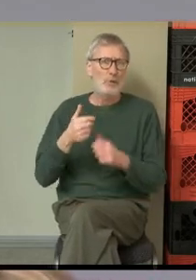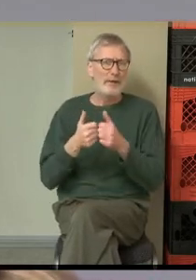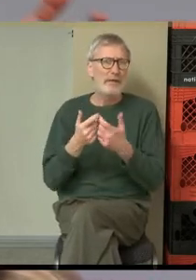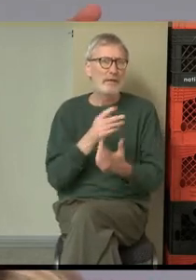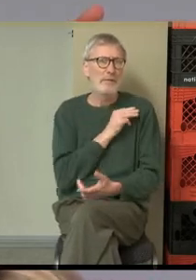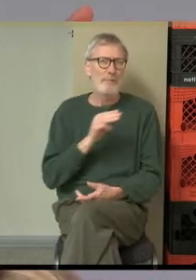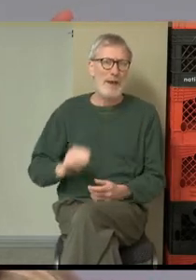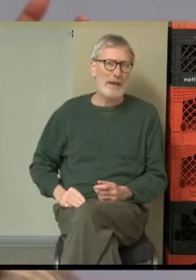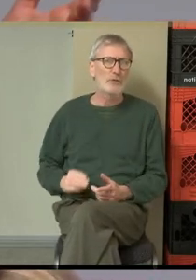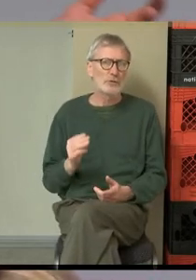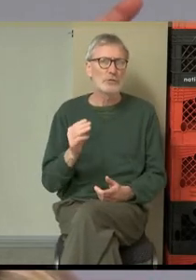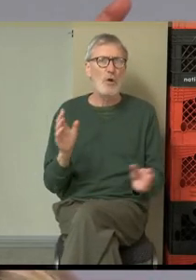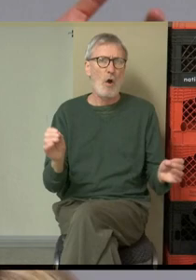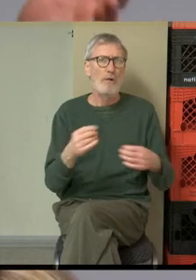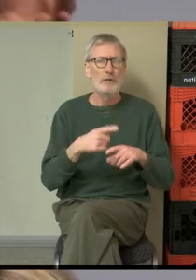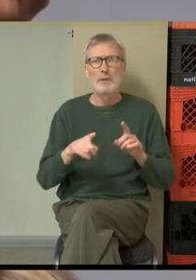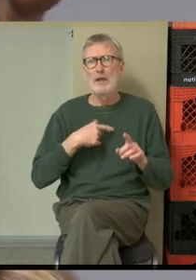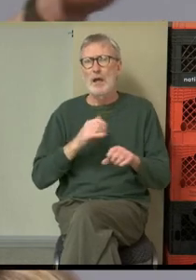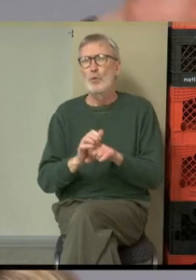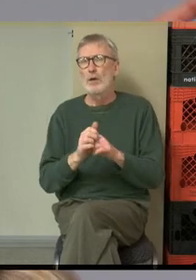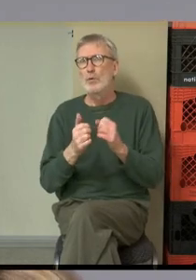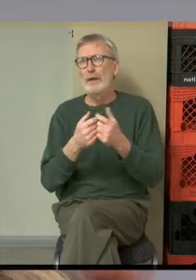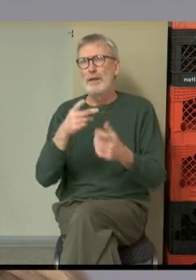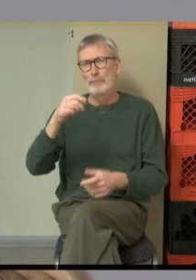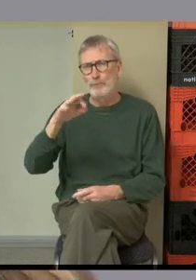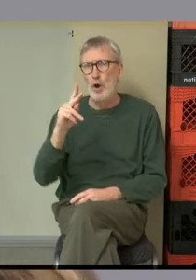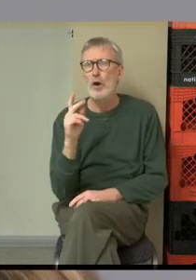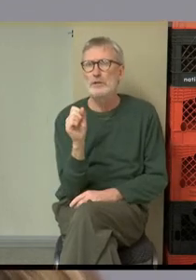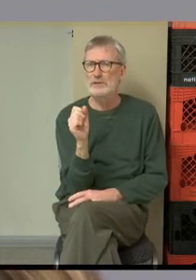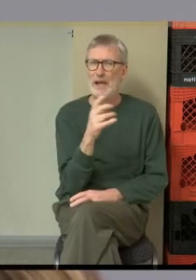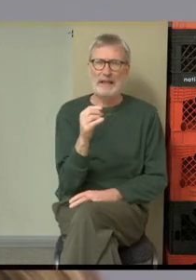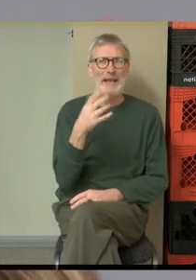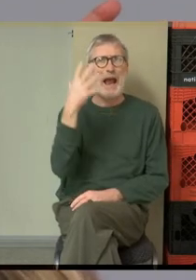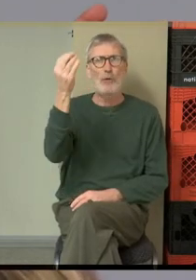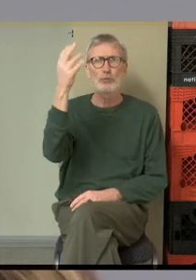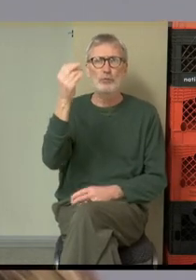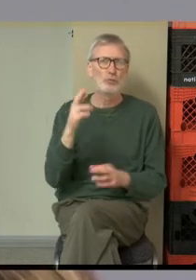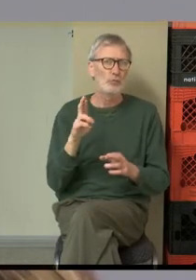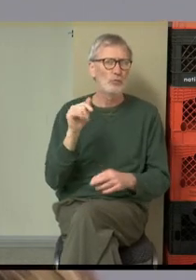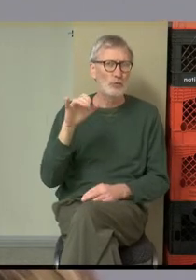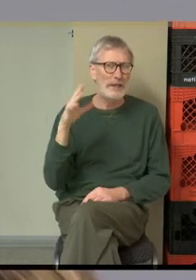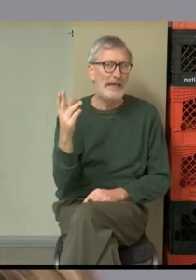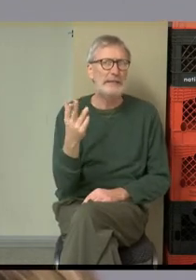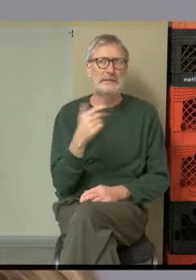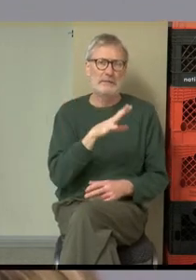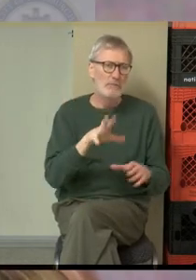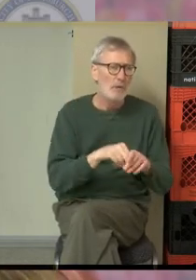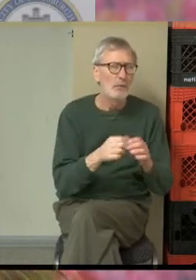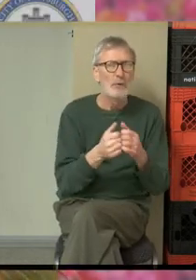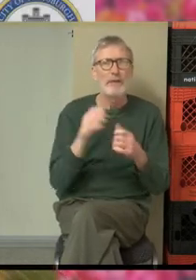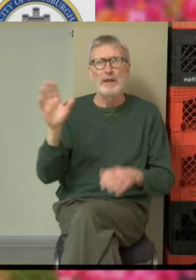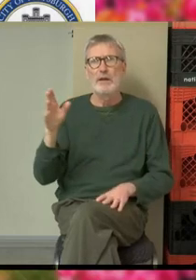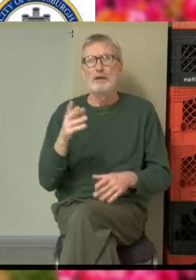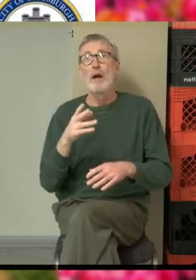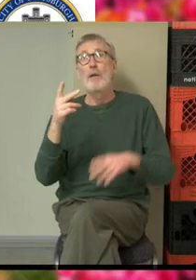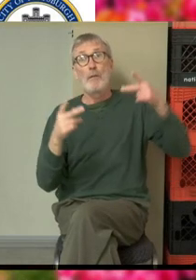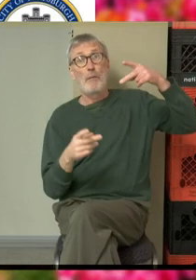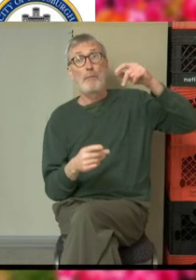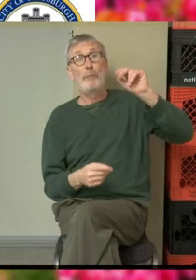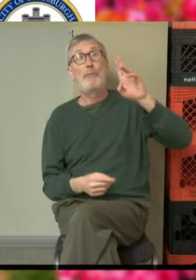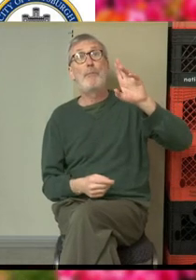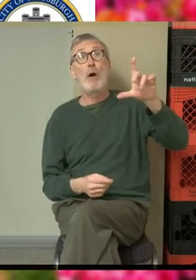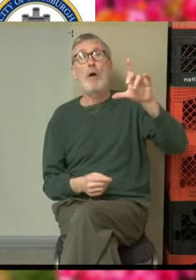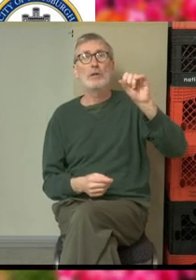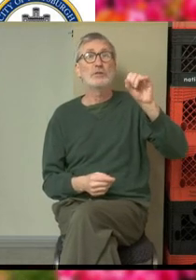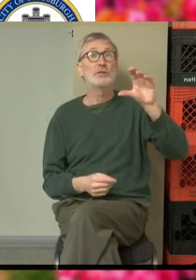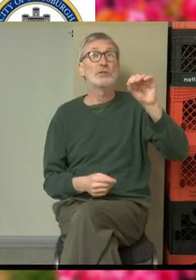Office, but work closely with Department of Public Works on outreach and engagement on their projects. Paul Scott, newly